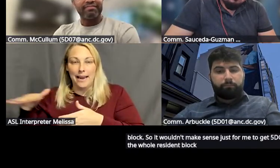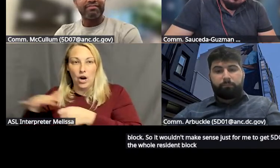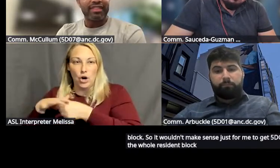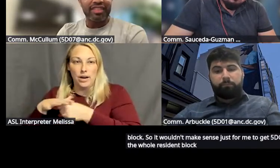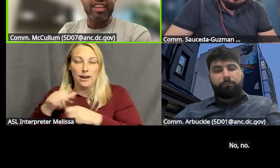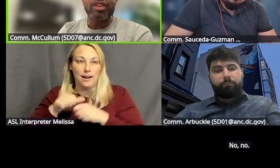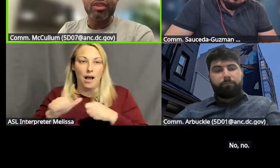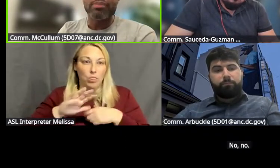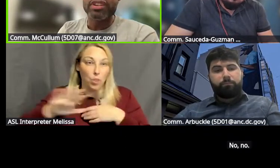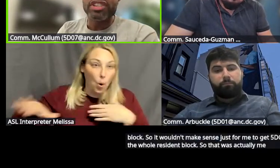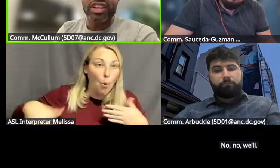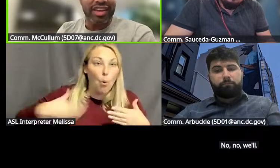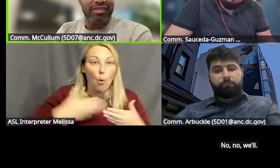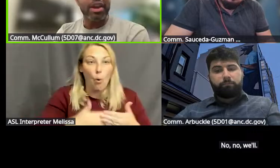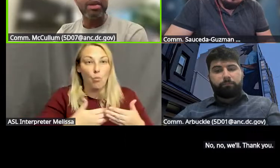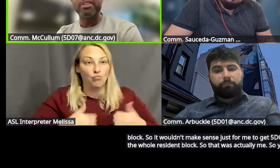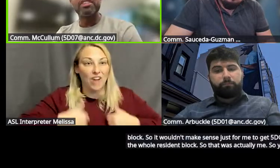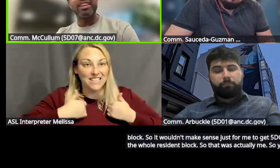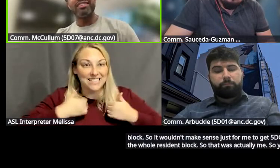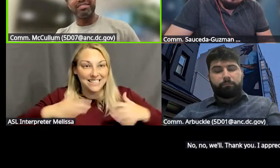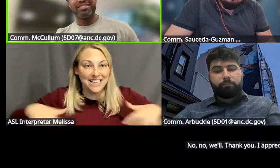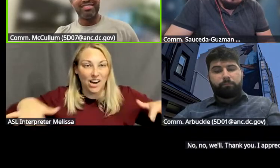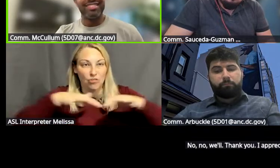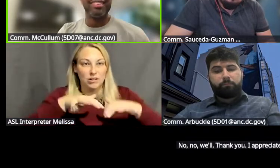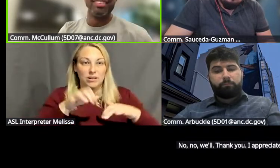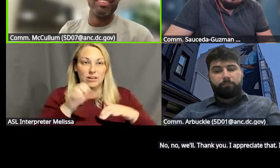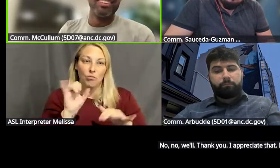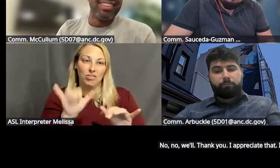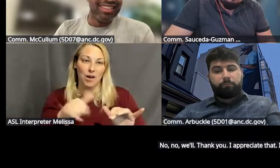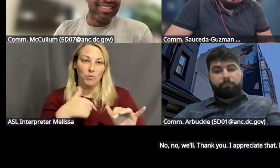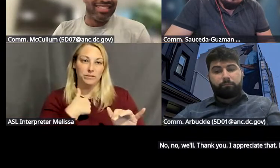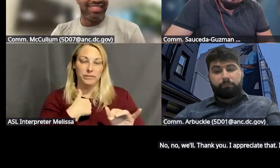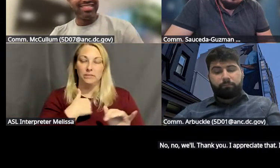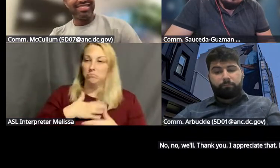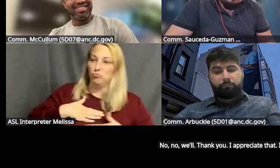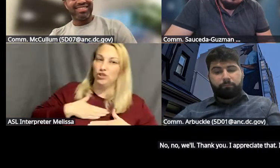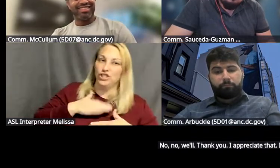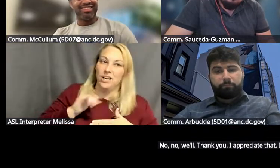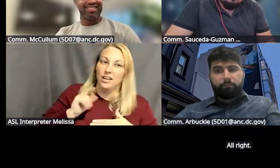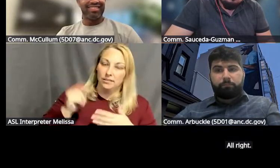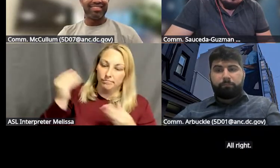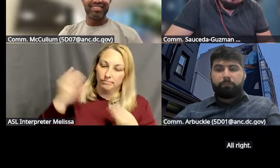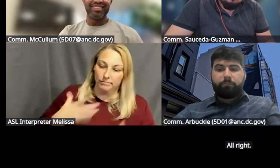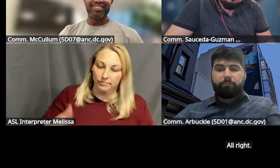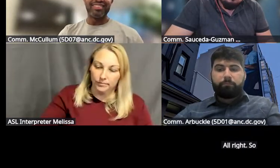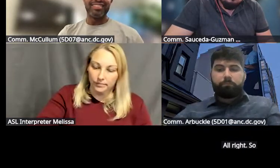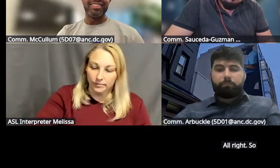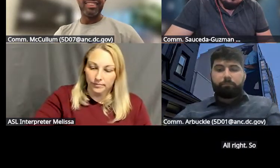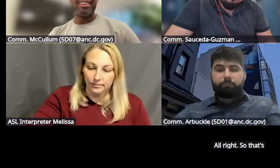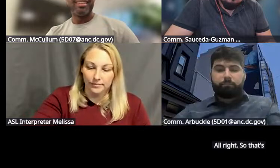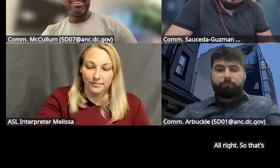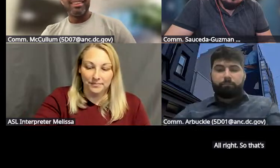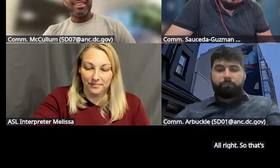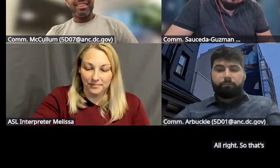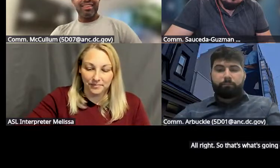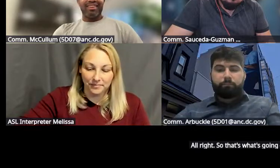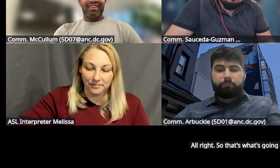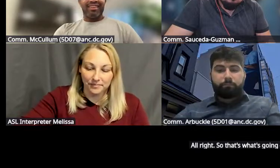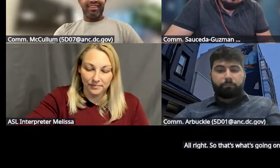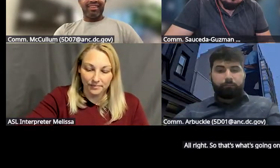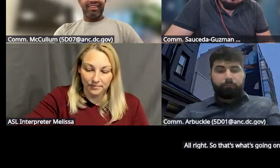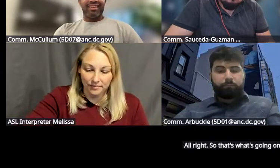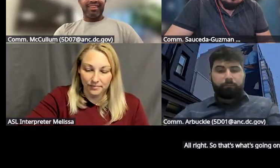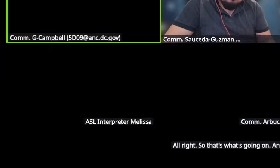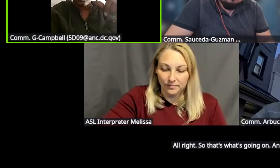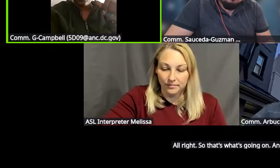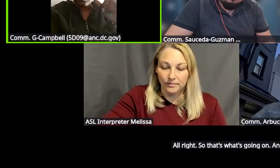actually me. Thank you. So I y'all can appreciate know. that. I appreciate it. All right. So that's what's going on. And we also have